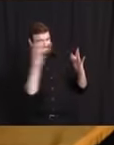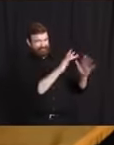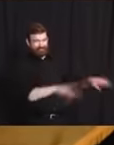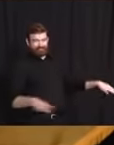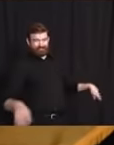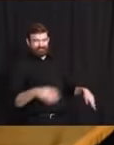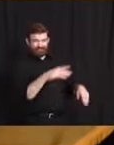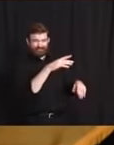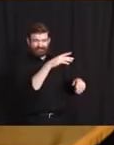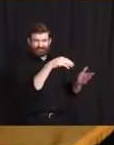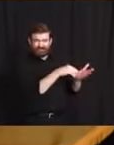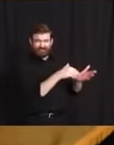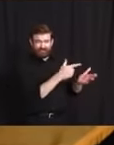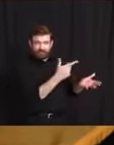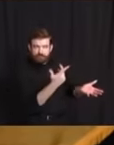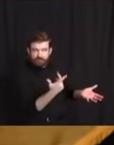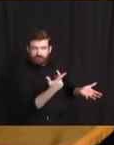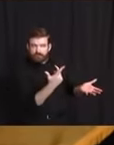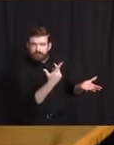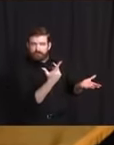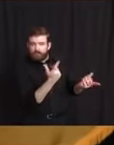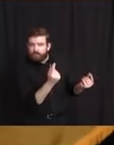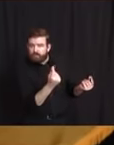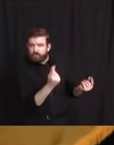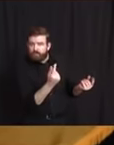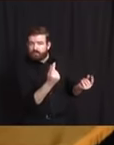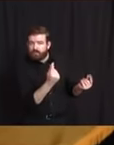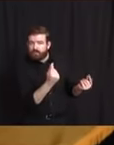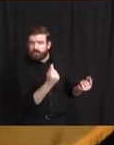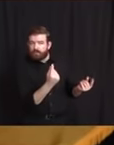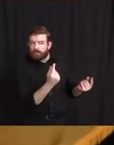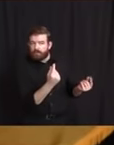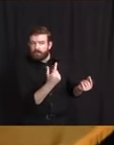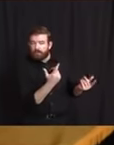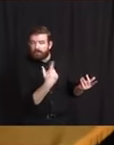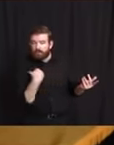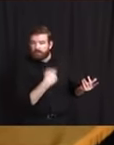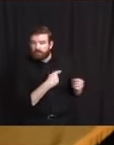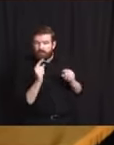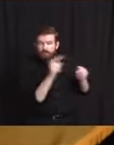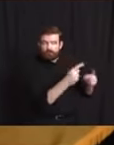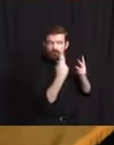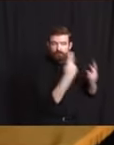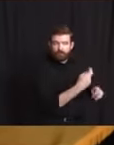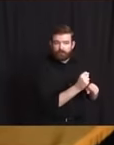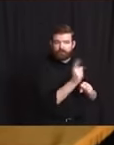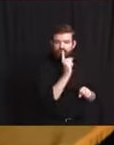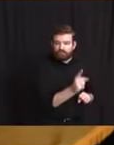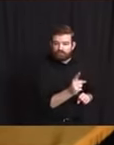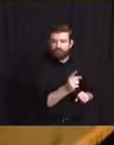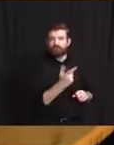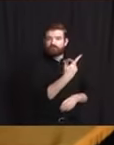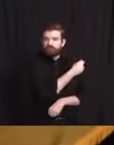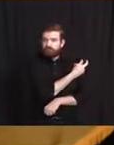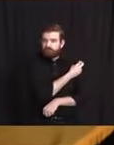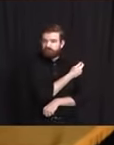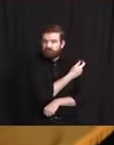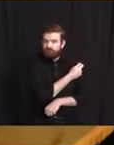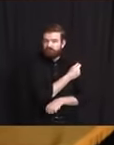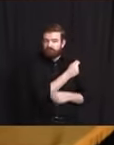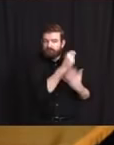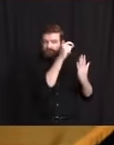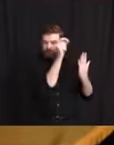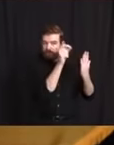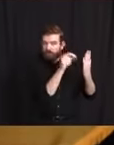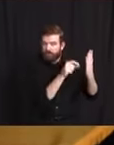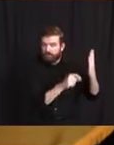for you to safely schedule a well child visit so your children can catch up on their vaccinations. I also want